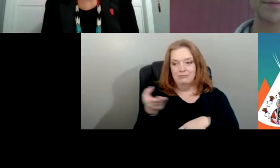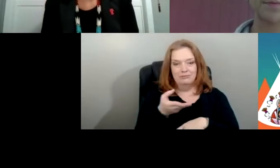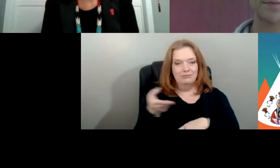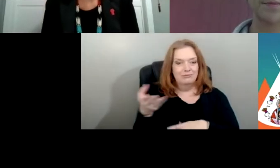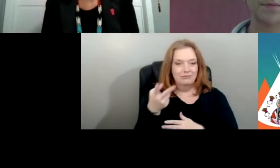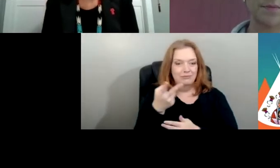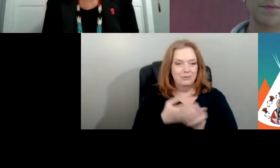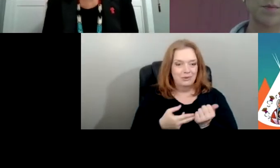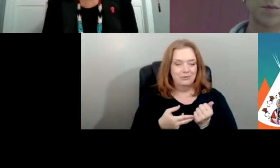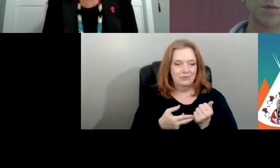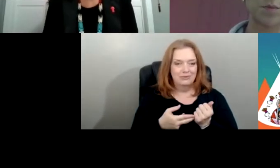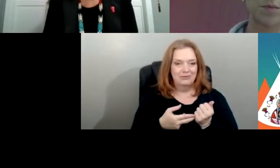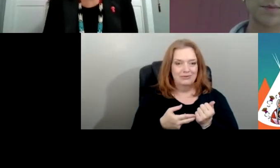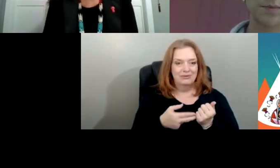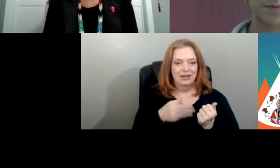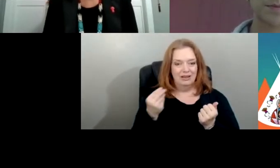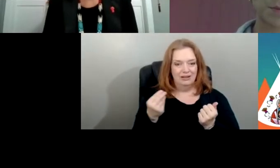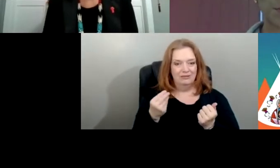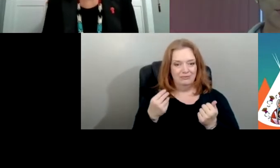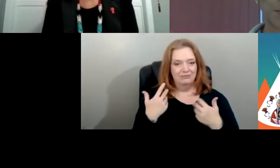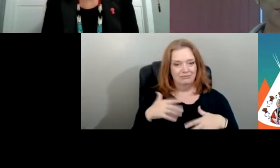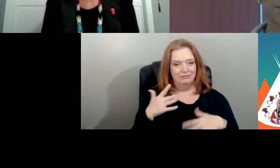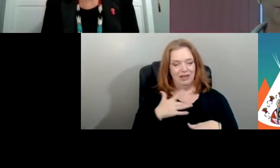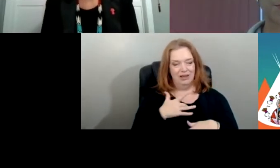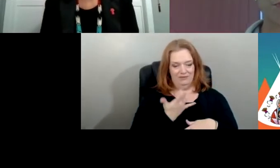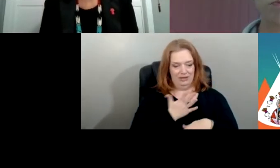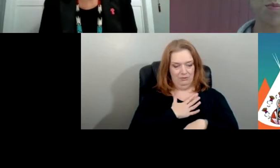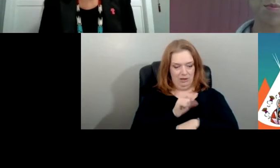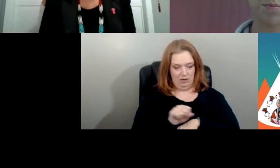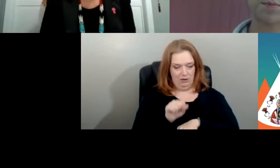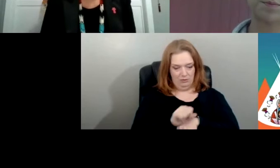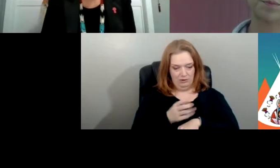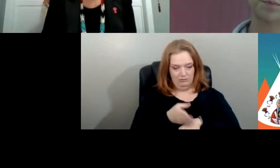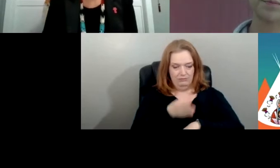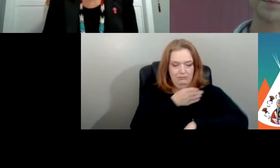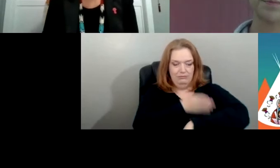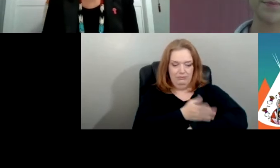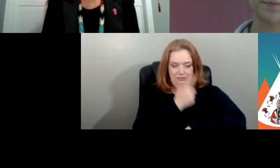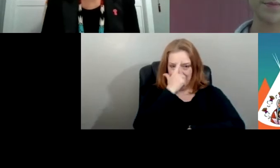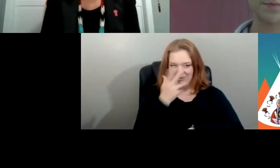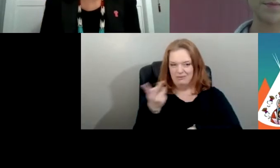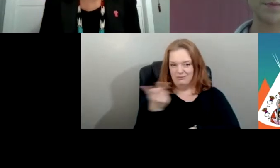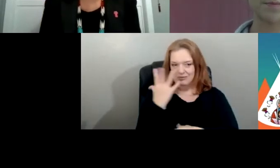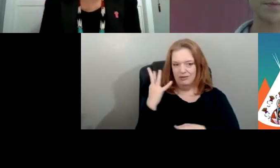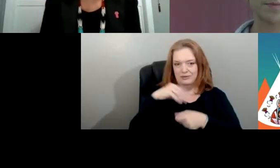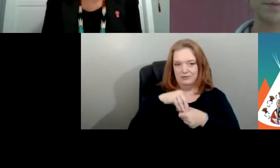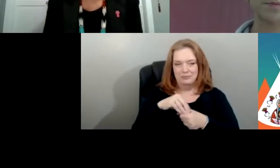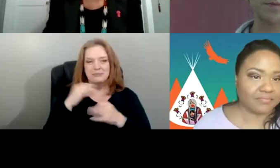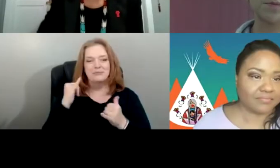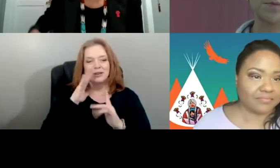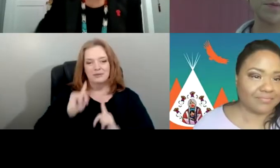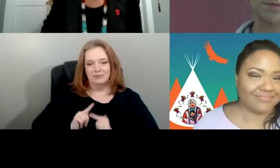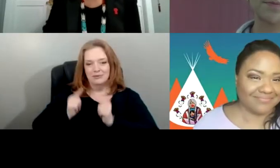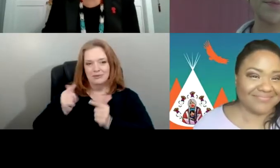on this panel, and definitely feel my work has been furthered just by their input. So with that, I'm going to pass it to